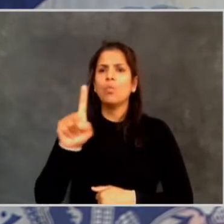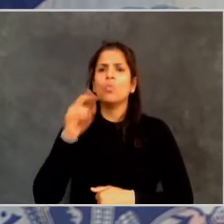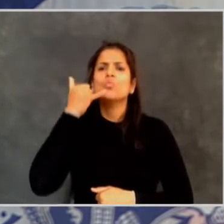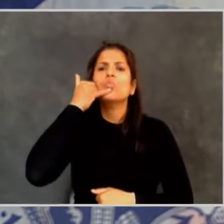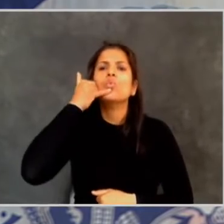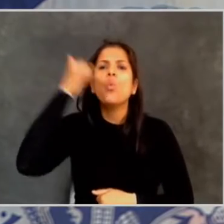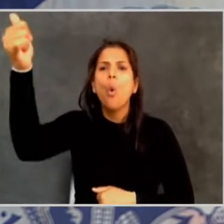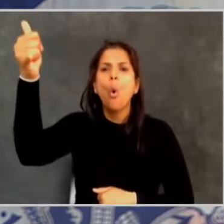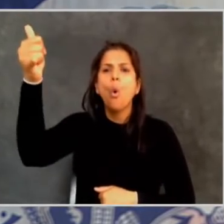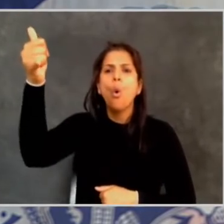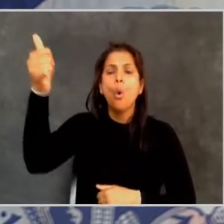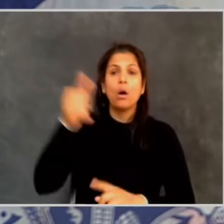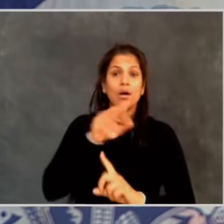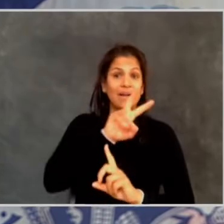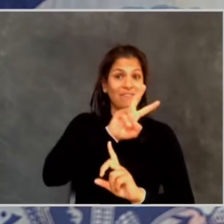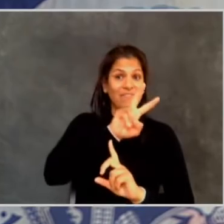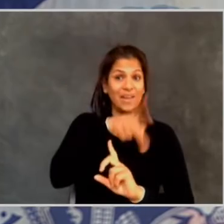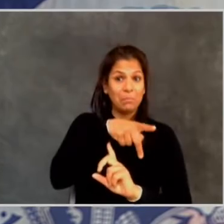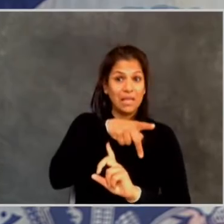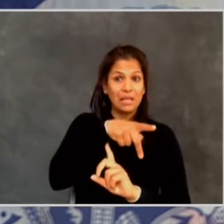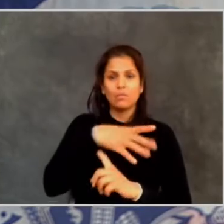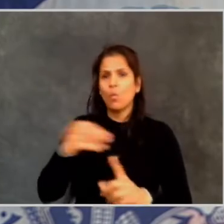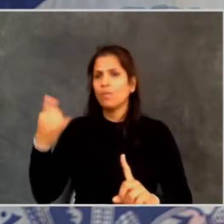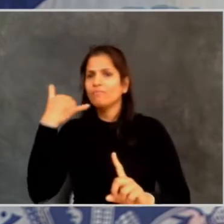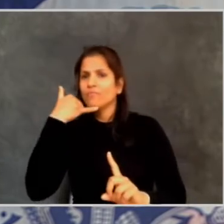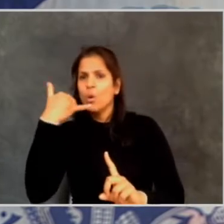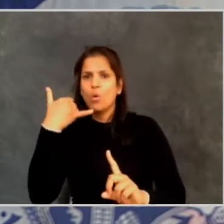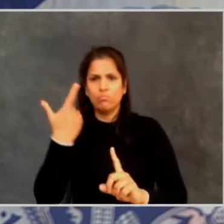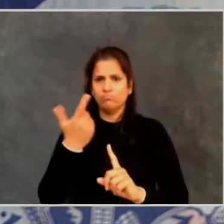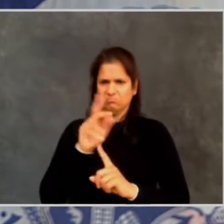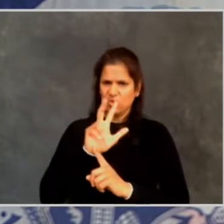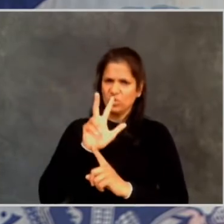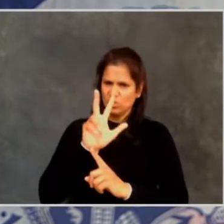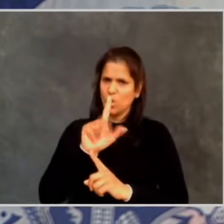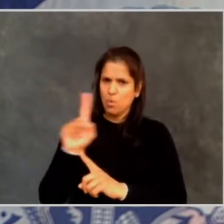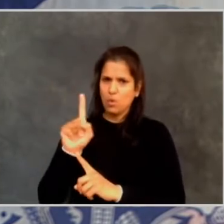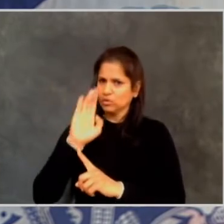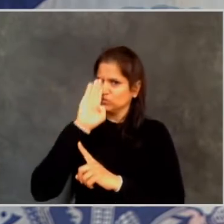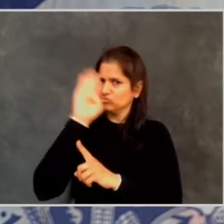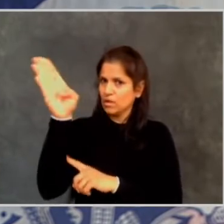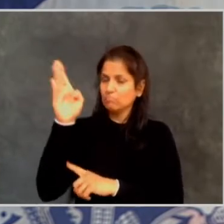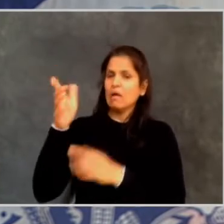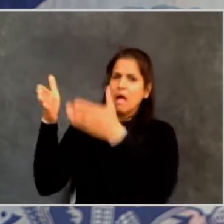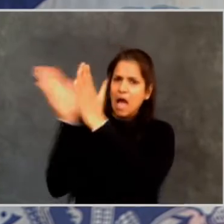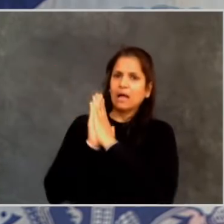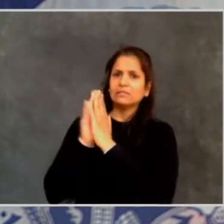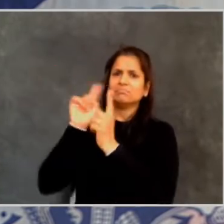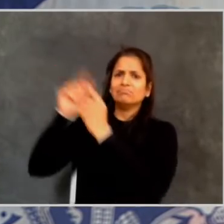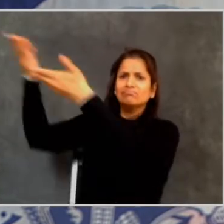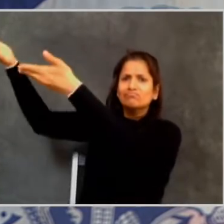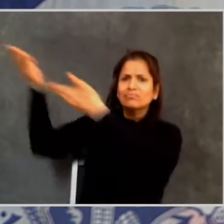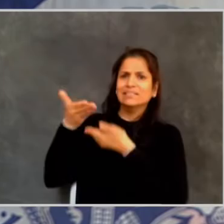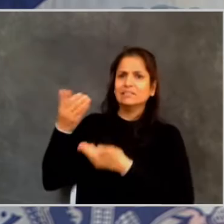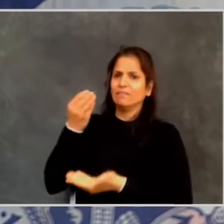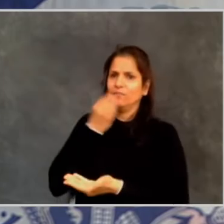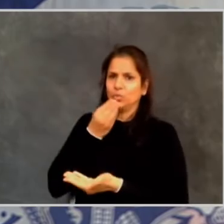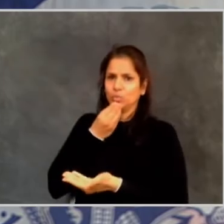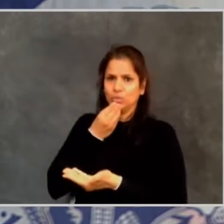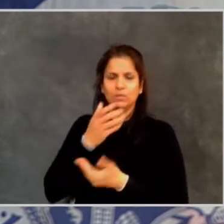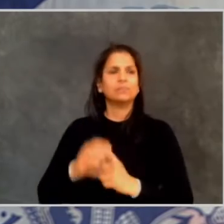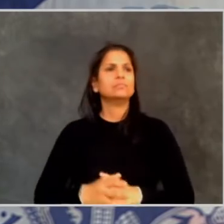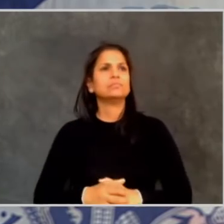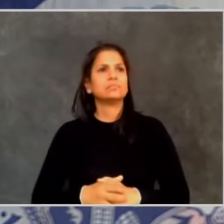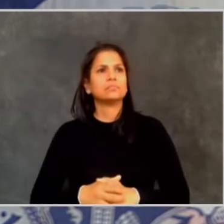clear. I was at PS1 in the Lower East Side yesterday. Any adult in New York City can go to one of